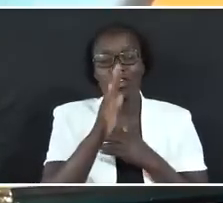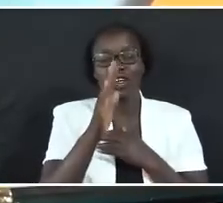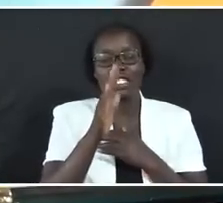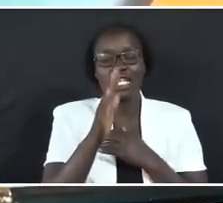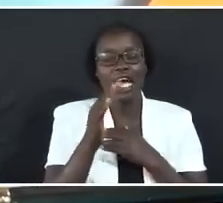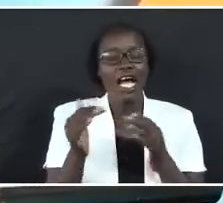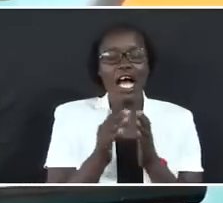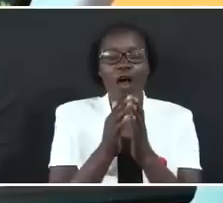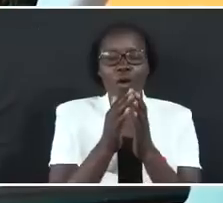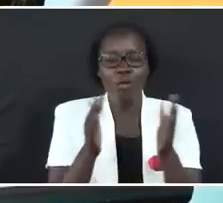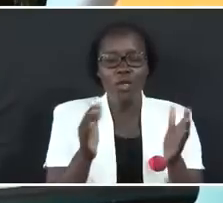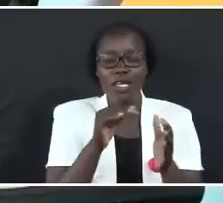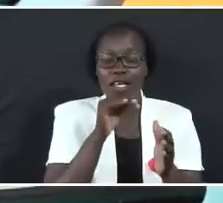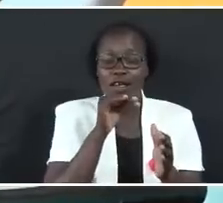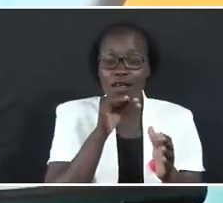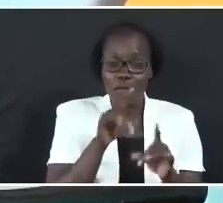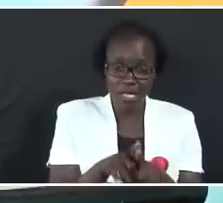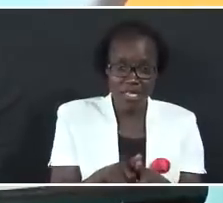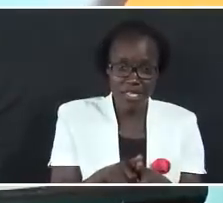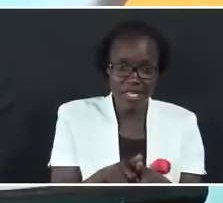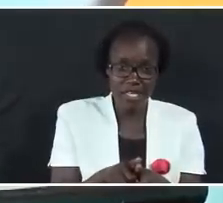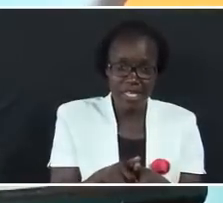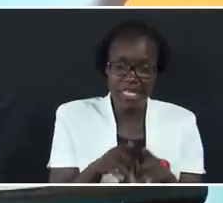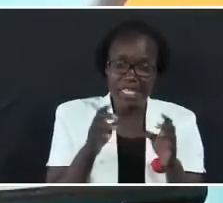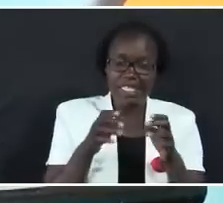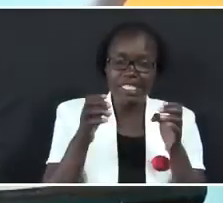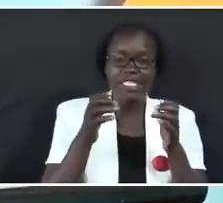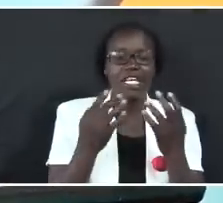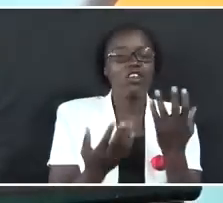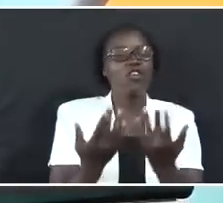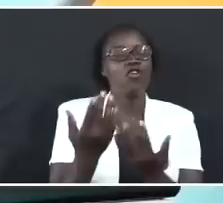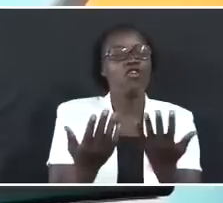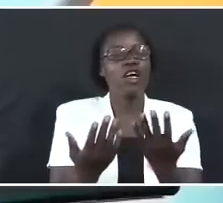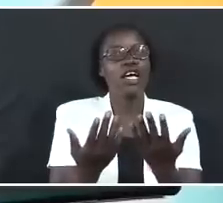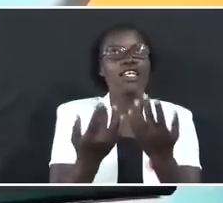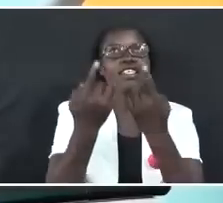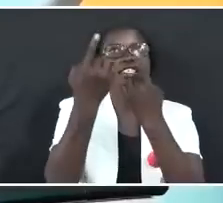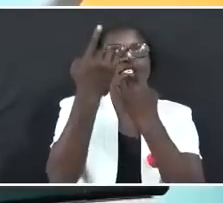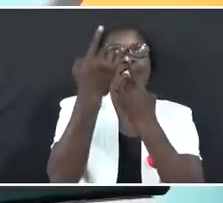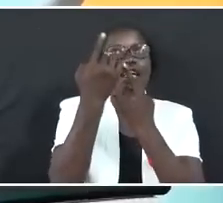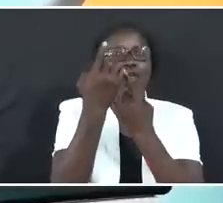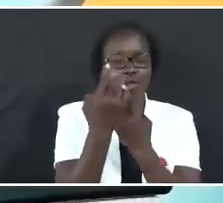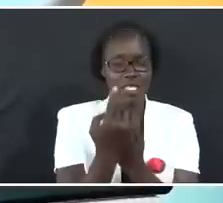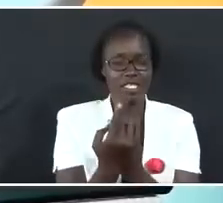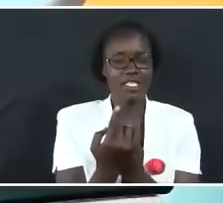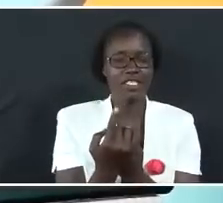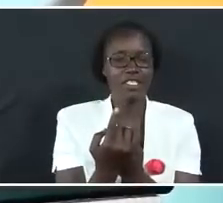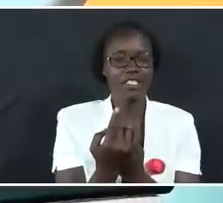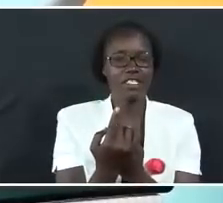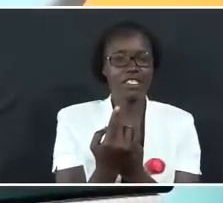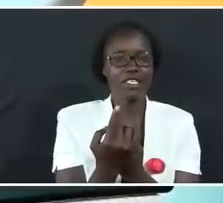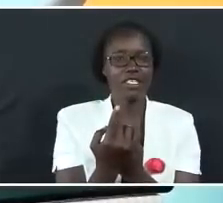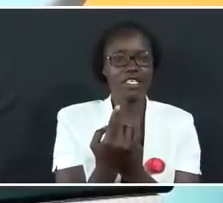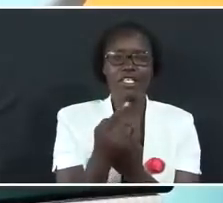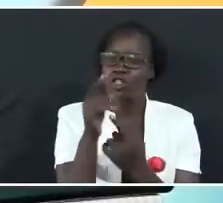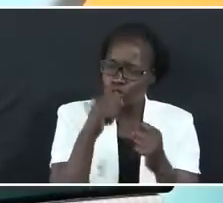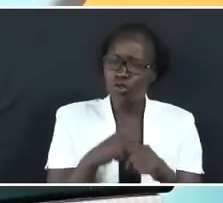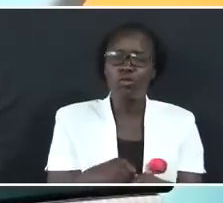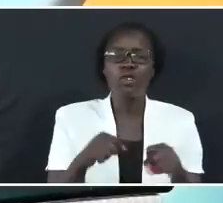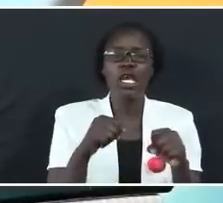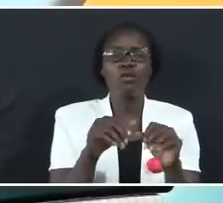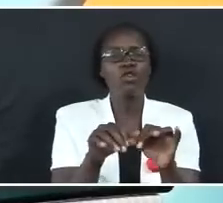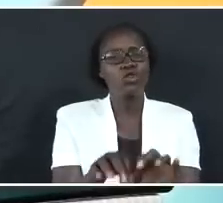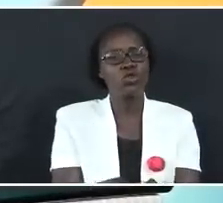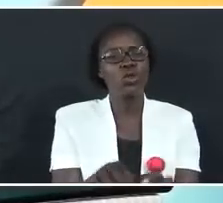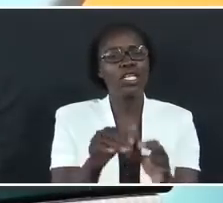our big brother, the eternal fire is coming. Will you be able to